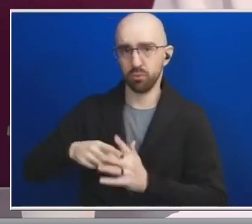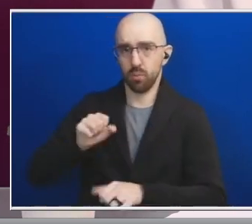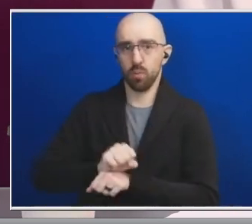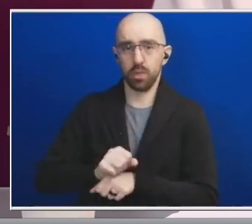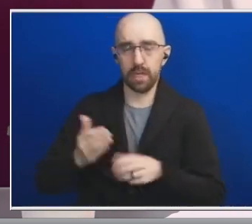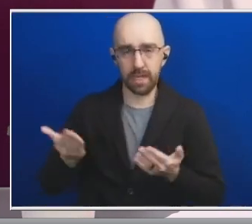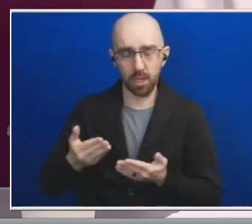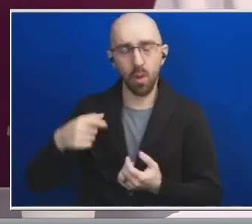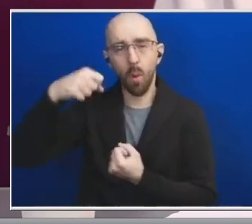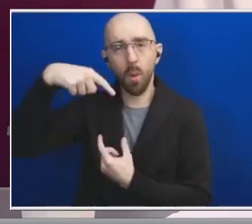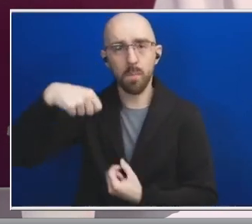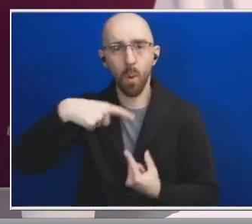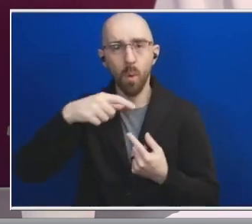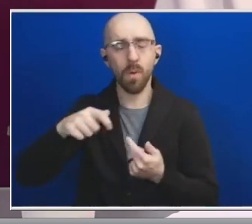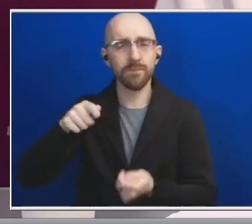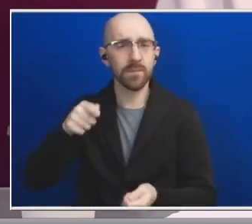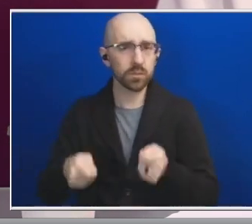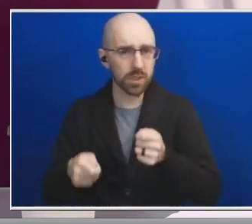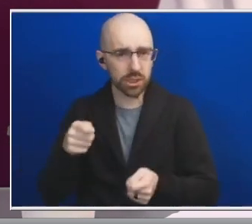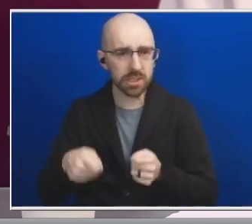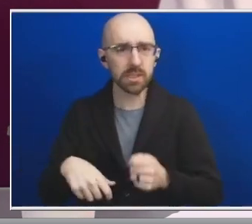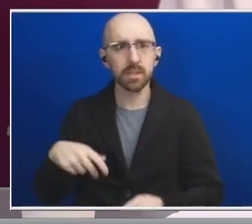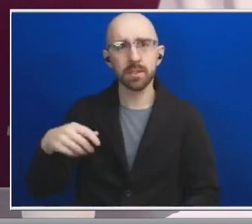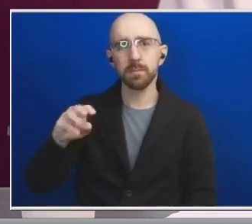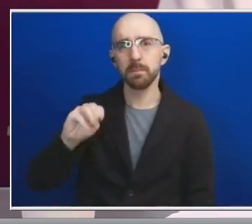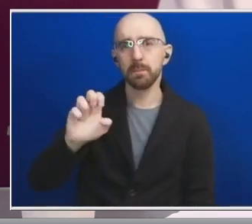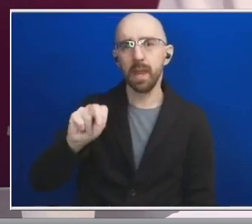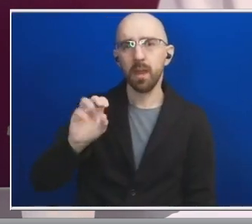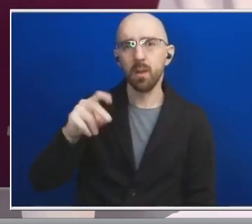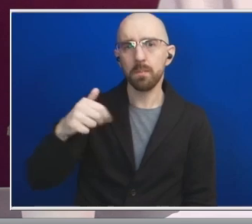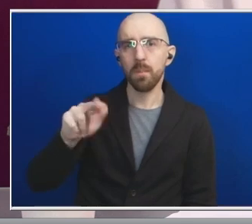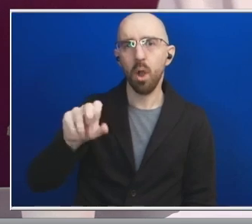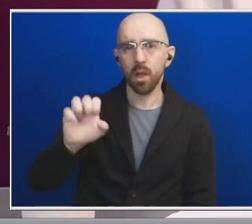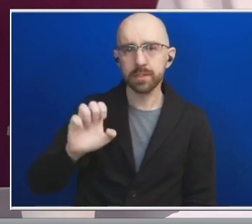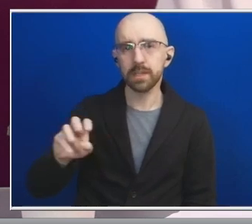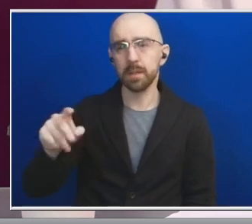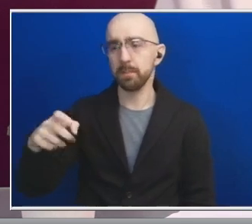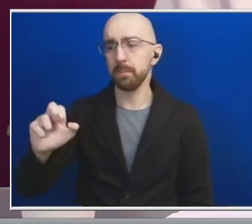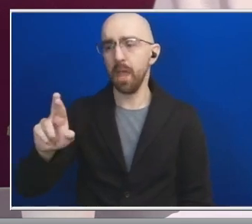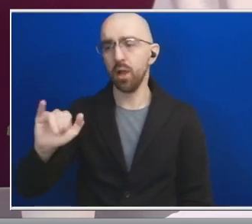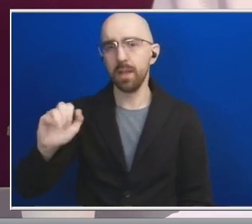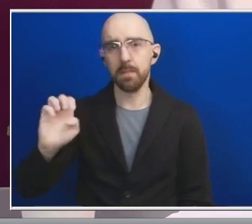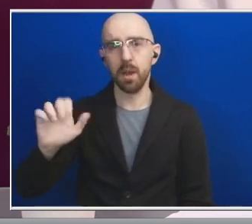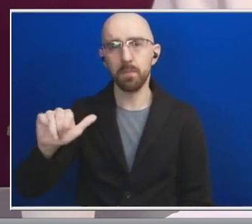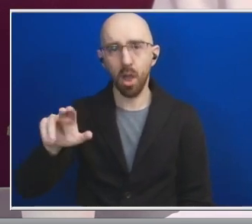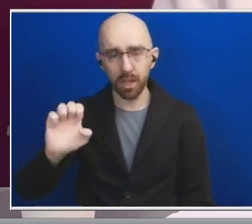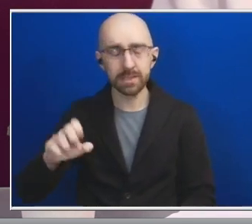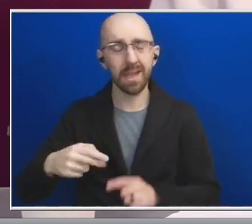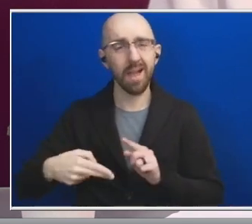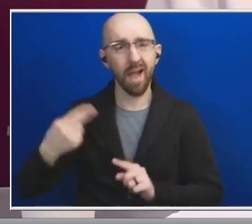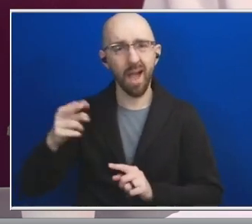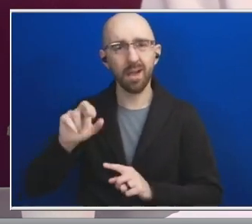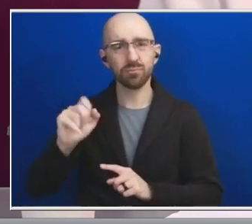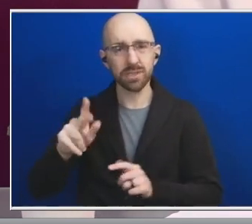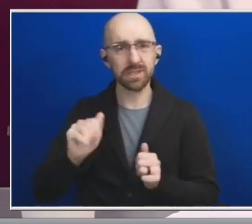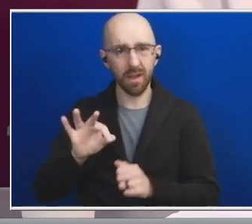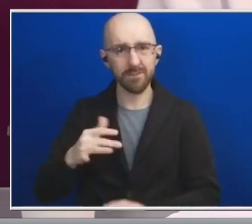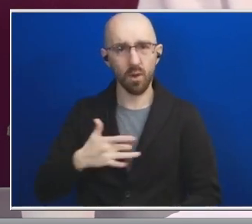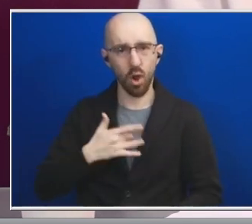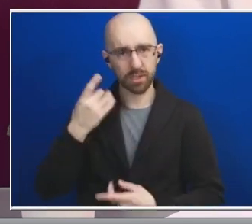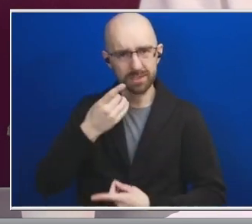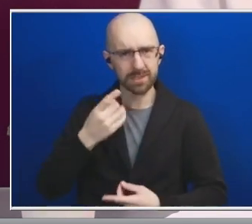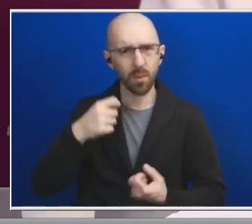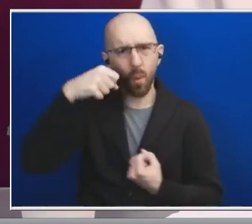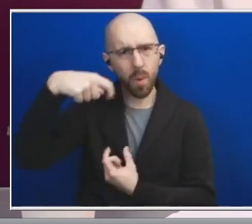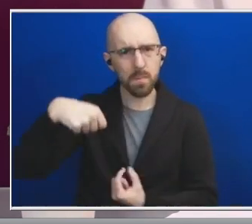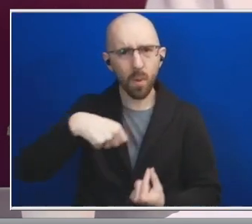fluctuations, menopause, perimenopause, with risks in higher heart disease. What is it that hormones have to do with the